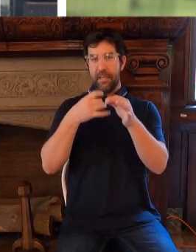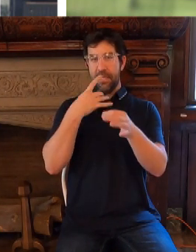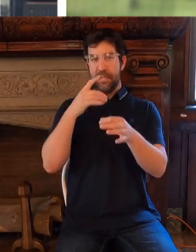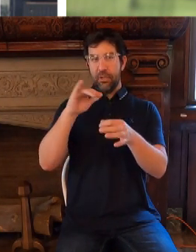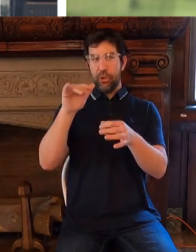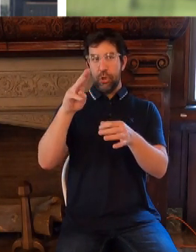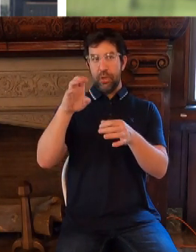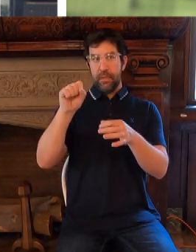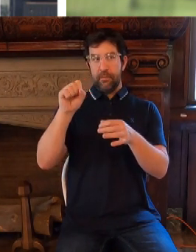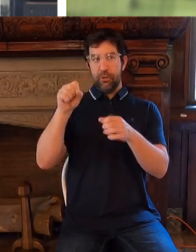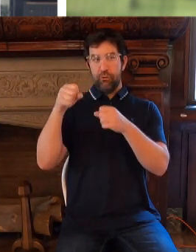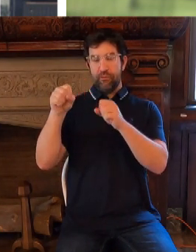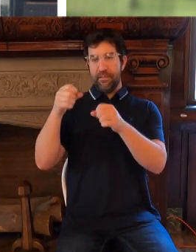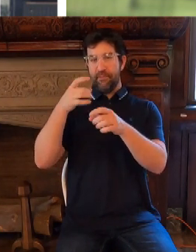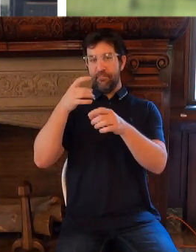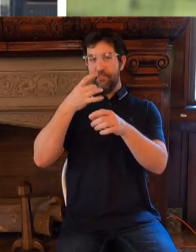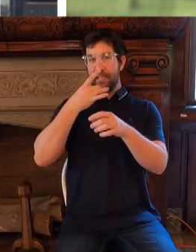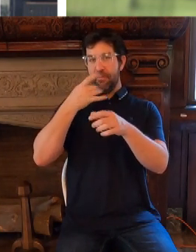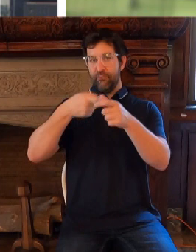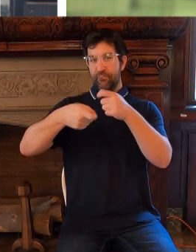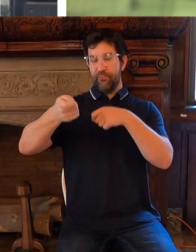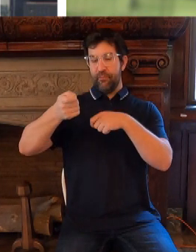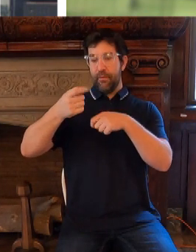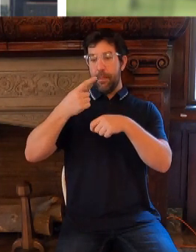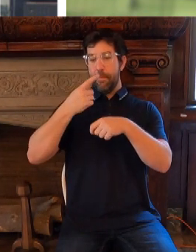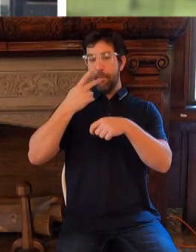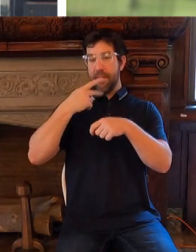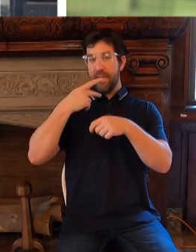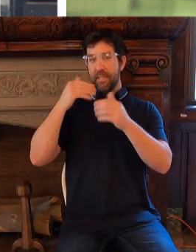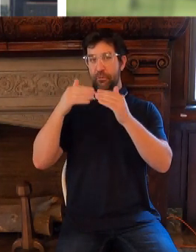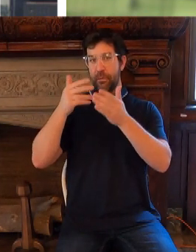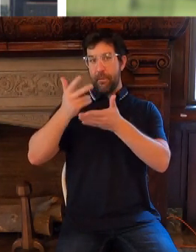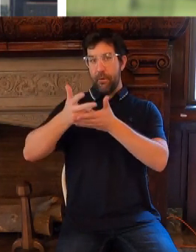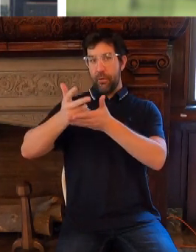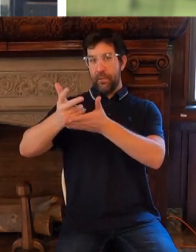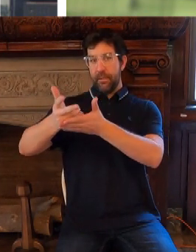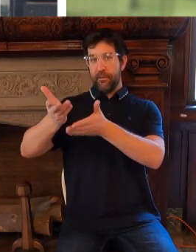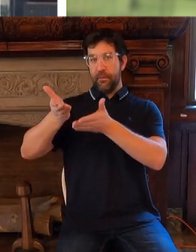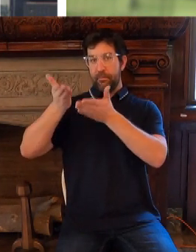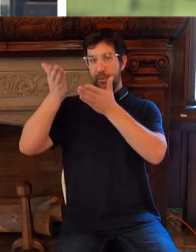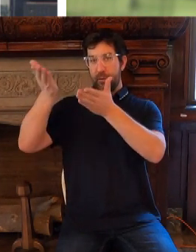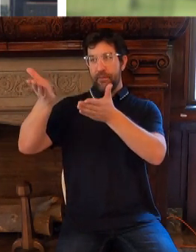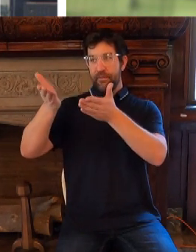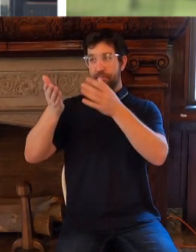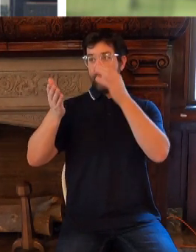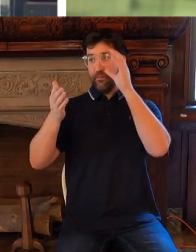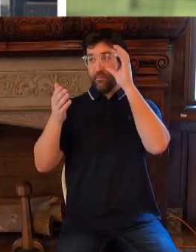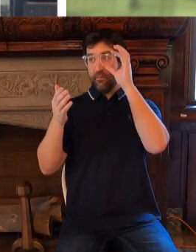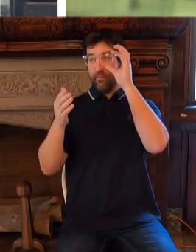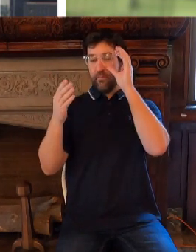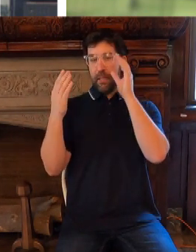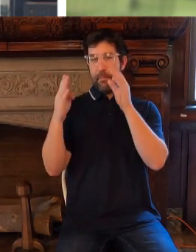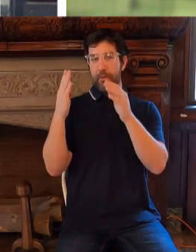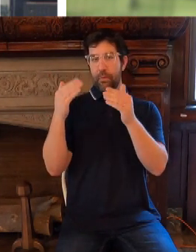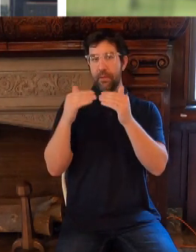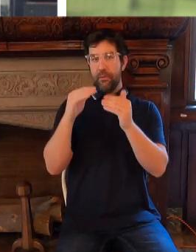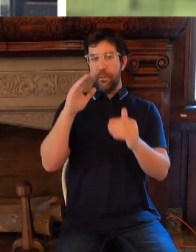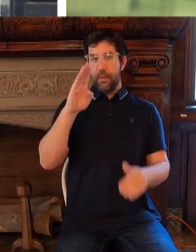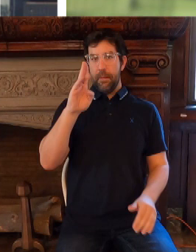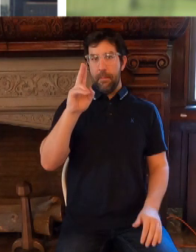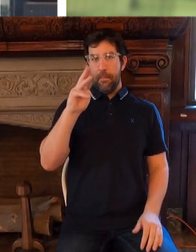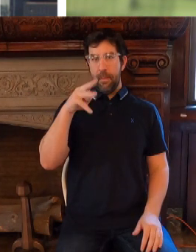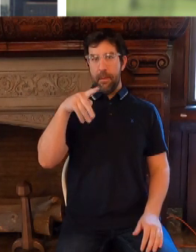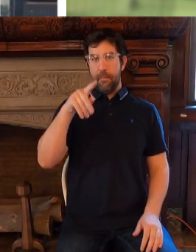James Street here. Again, pink is the parking proposed with this project, and blue are the bump outs.